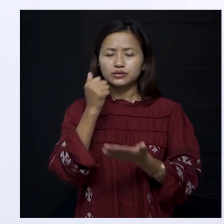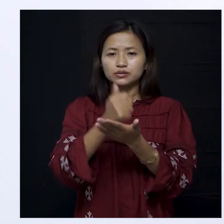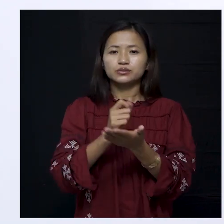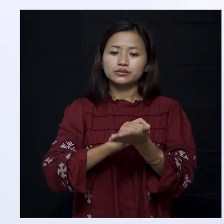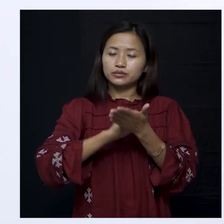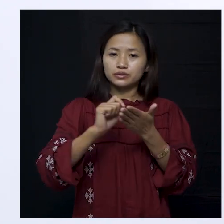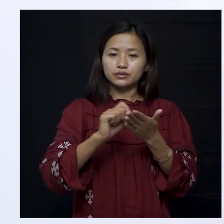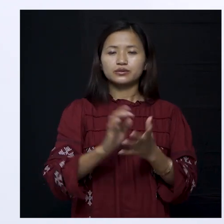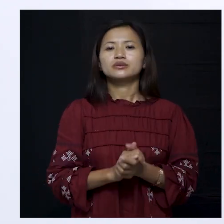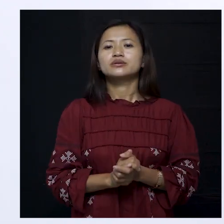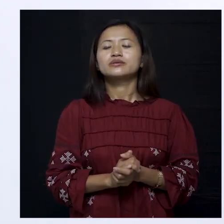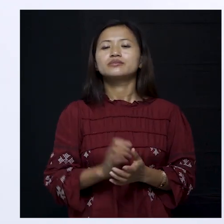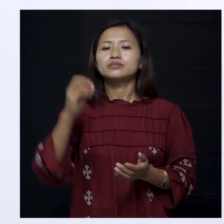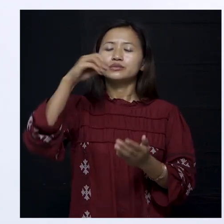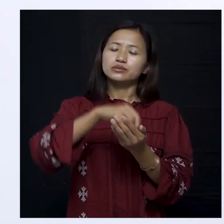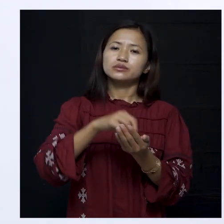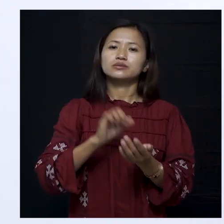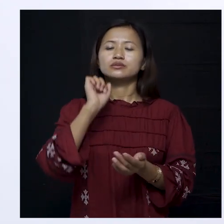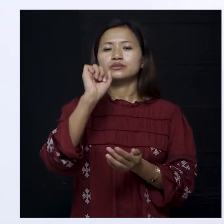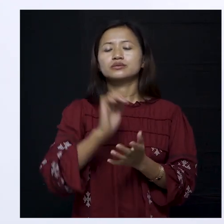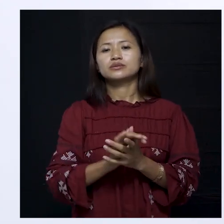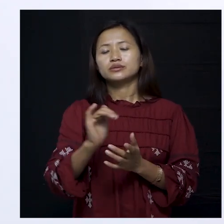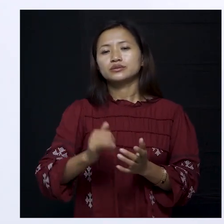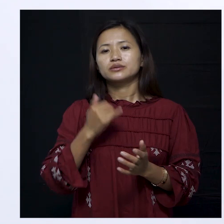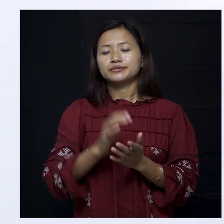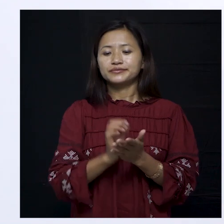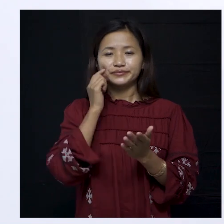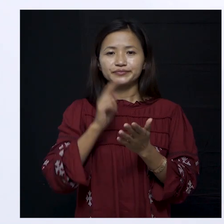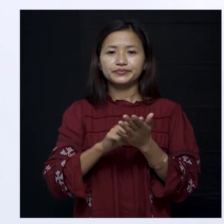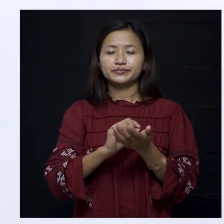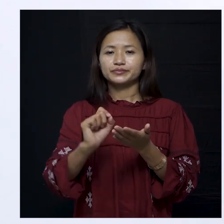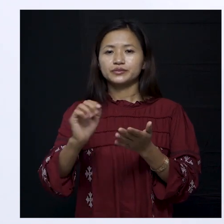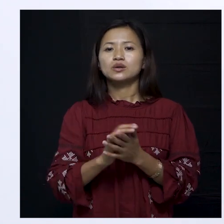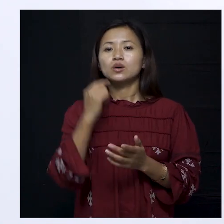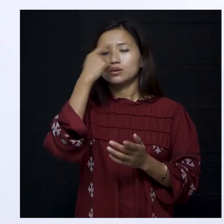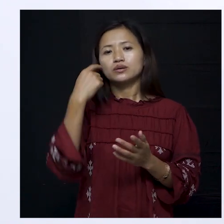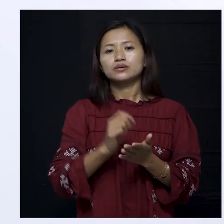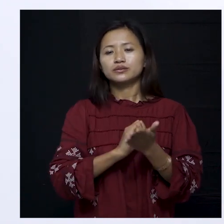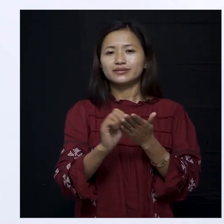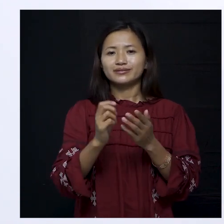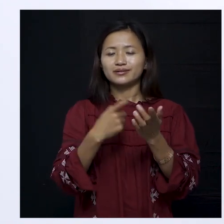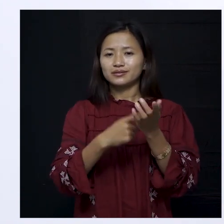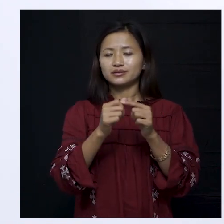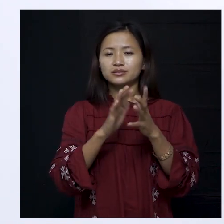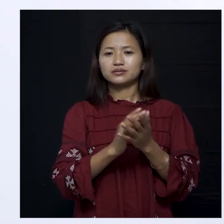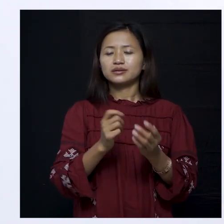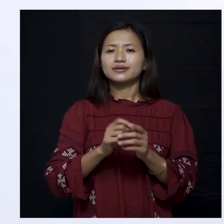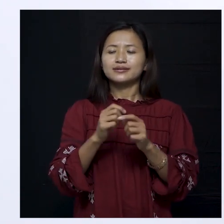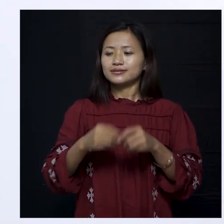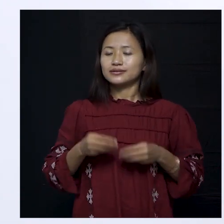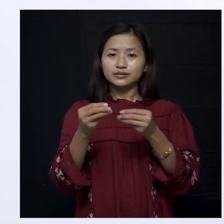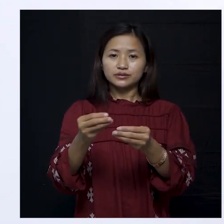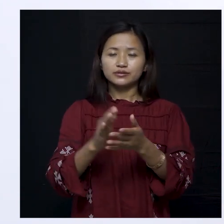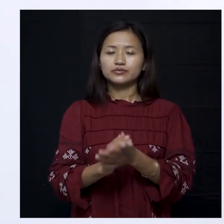writing, isn't it? So put yourself in the school if you are writing for a teacher who is retiring after serving for 20